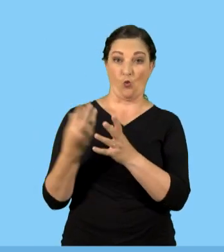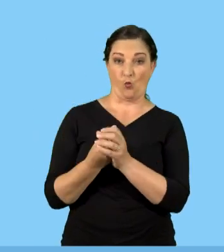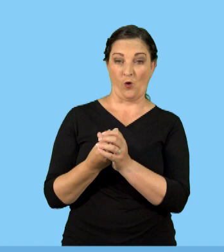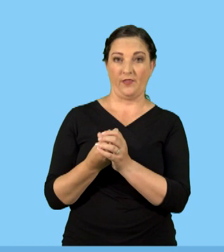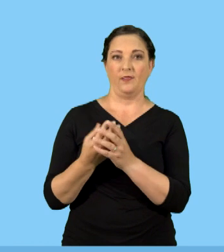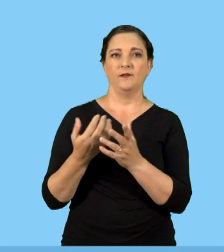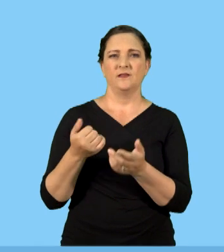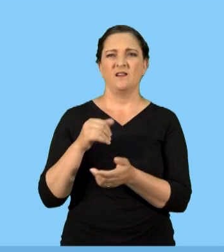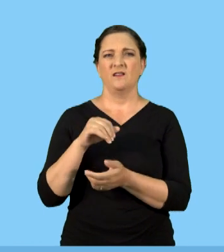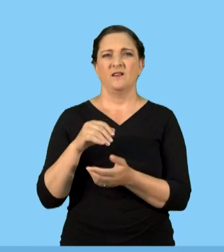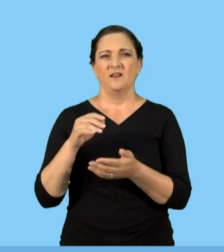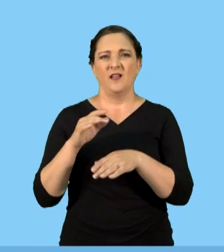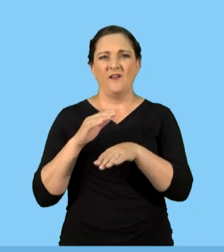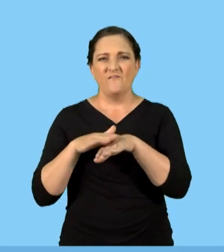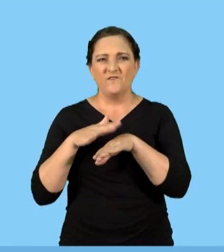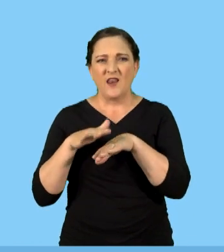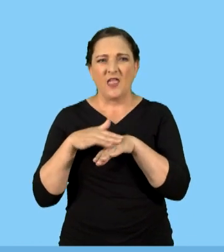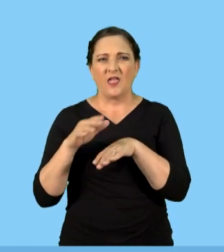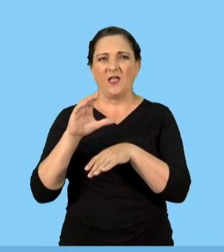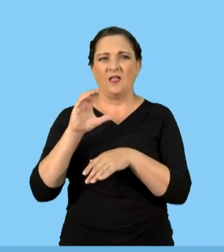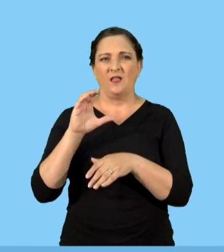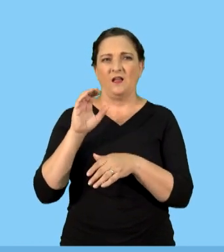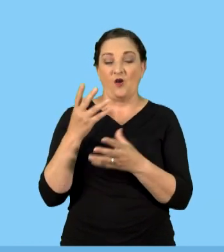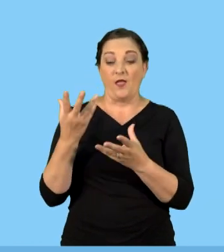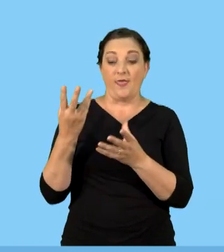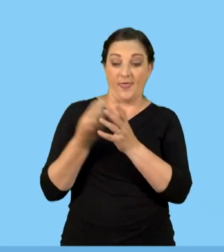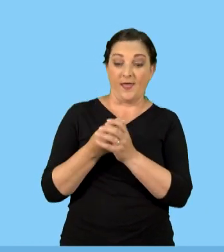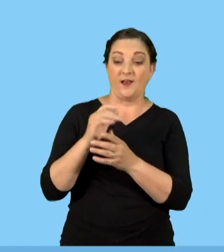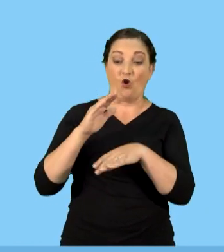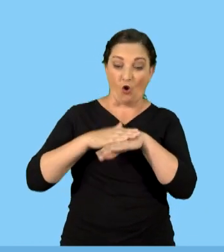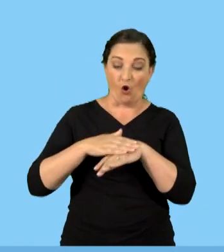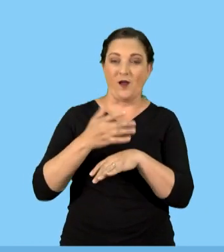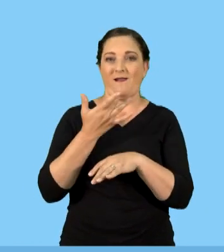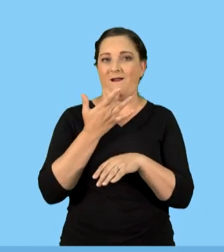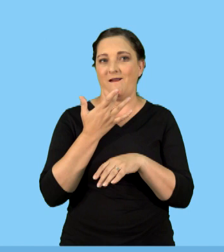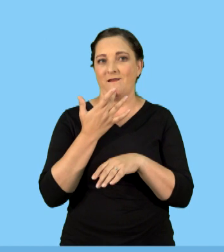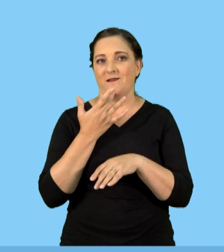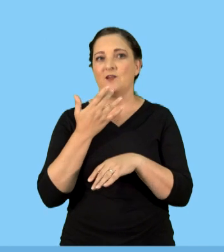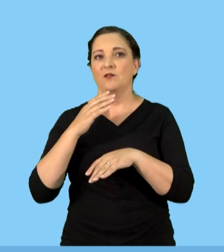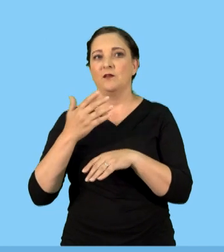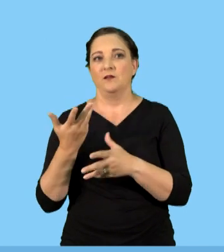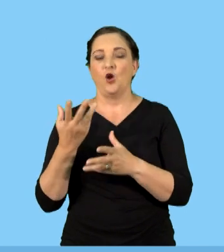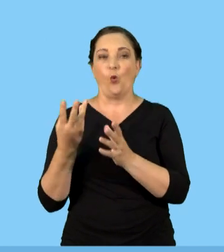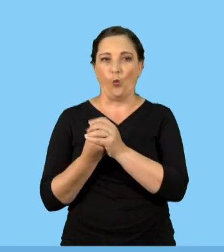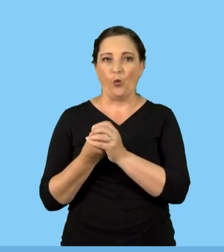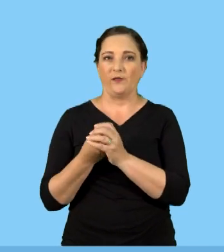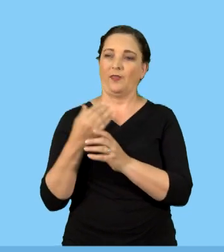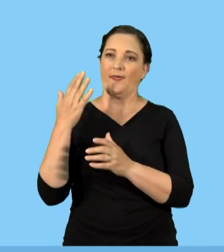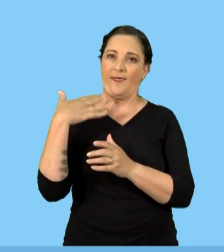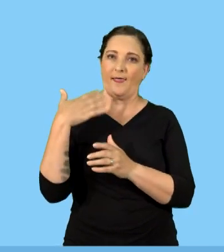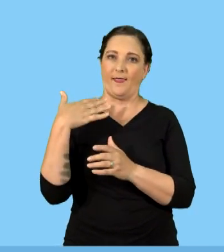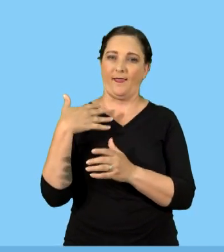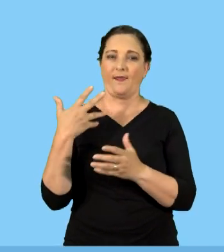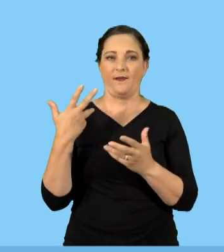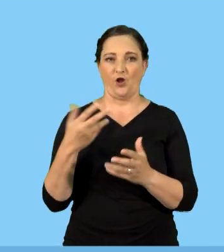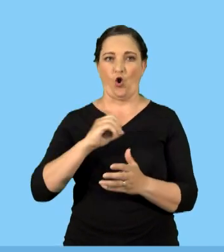in the air. So this rust, it is a flaky, crusty, reddish brown product, and it forms on iron when iron reacts